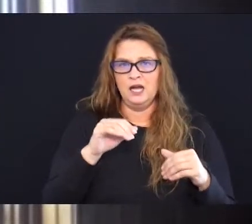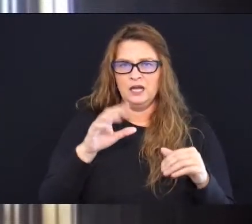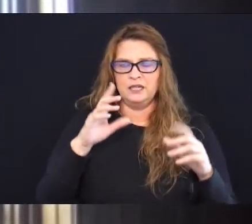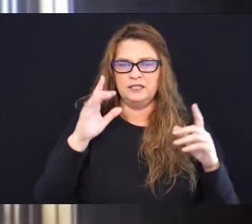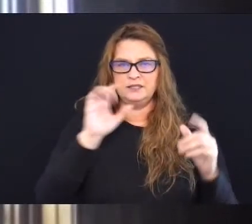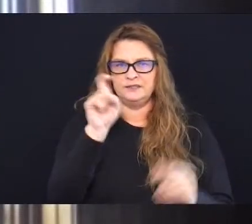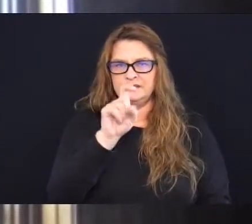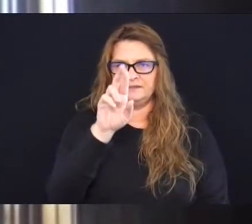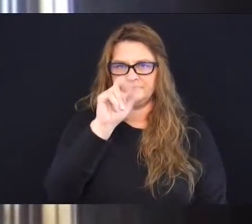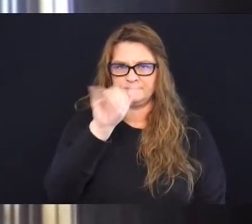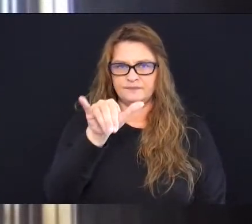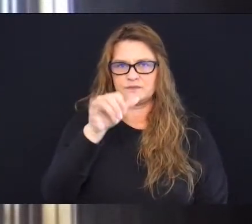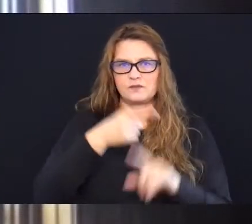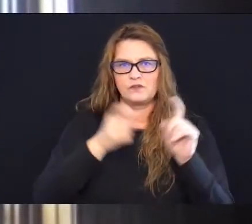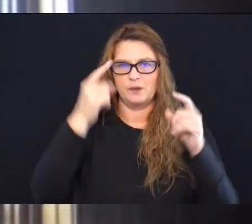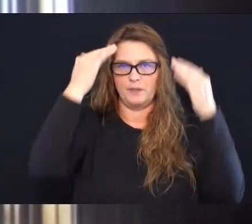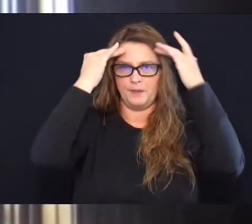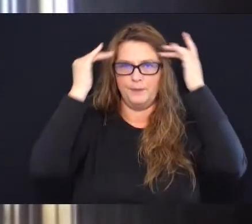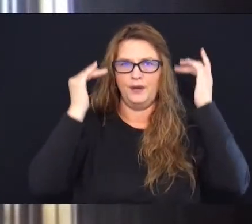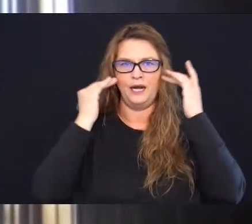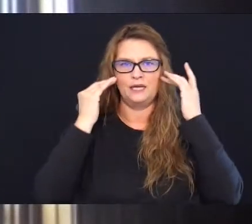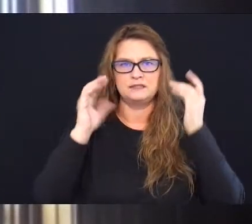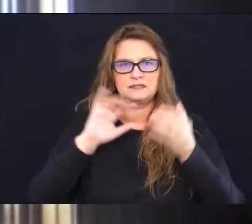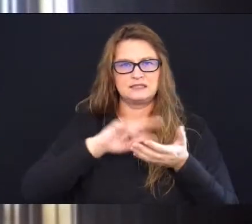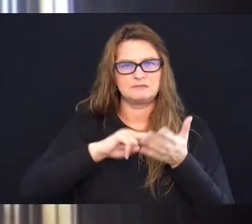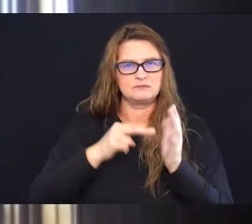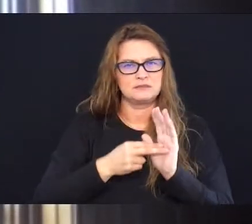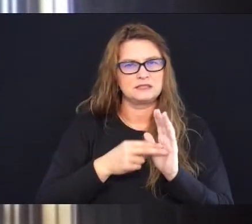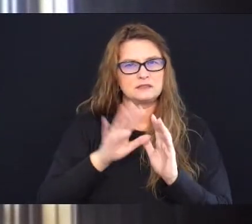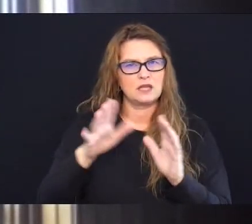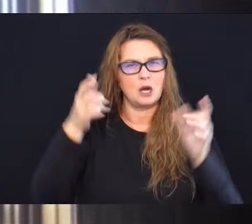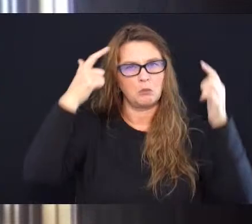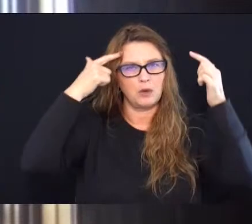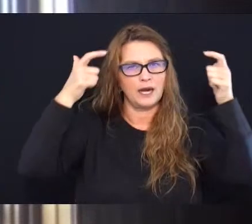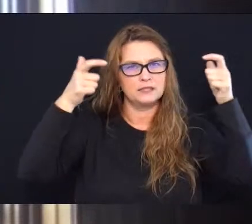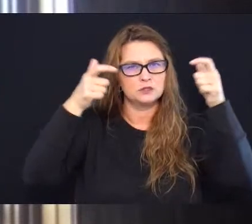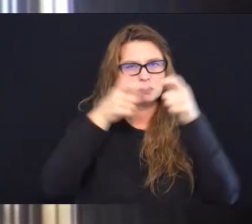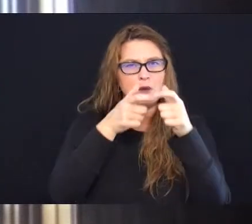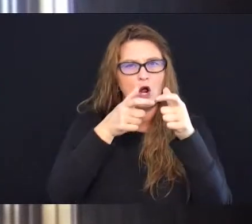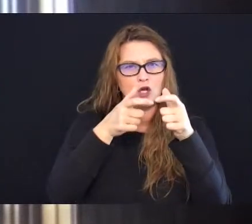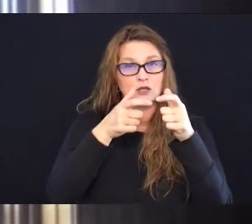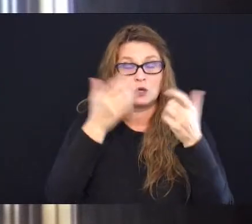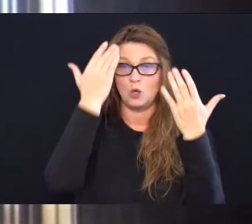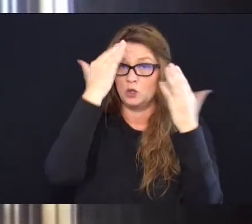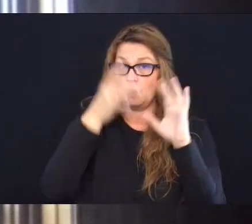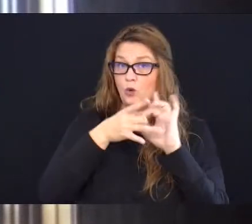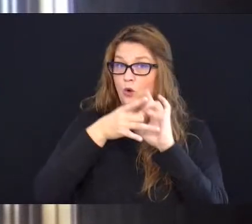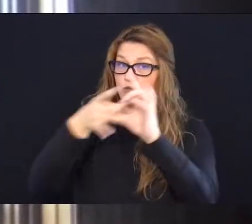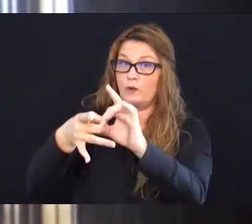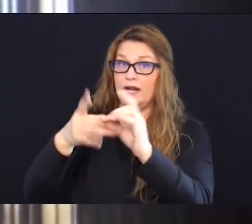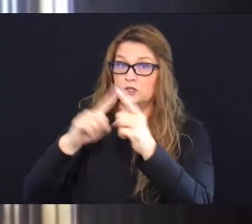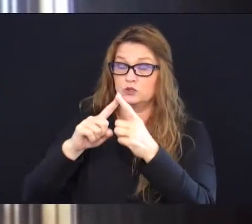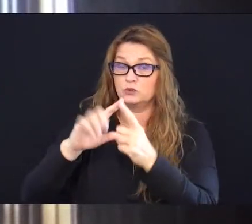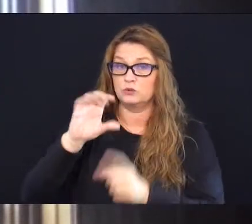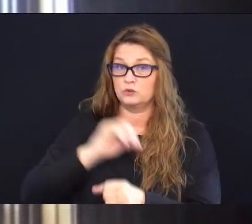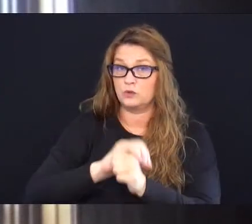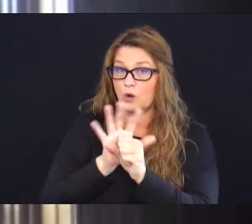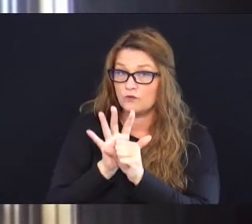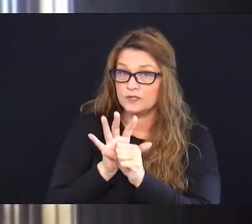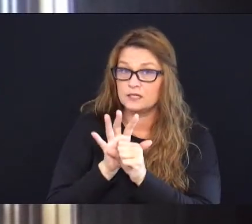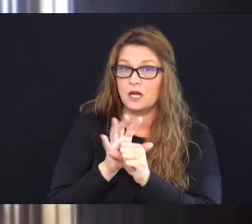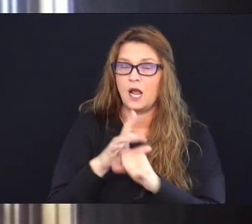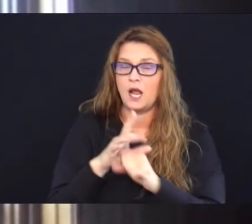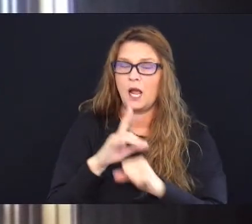brain sizes are a bit smaller. And whether that's related to COVID or not is not 100% clear, but that